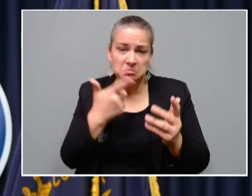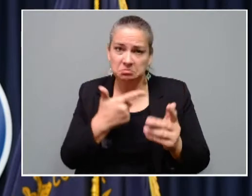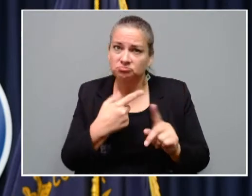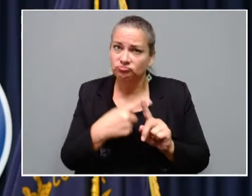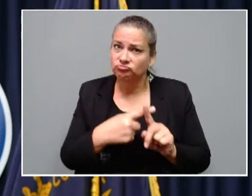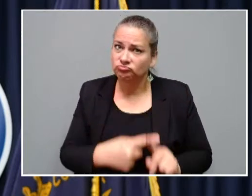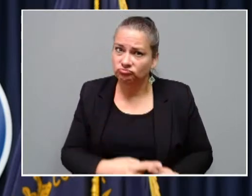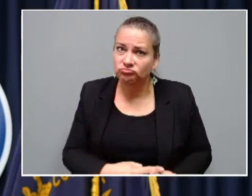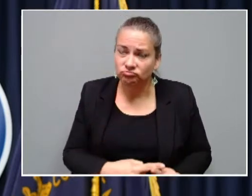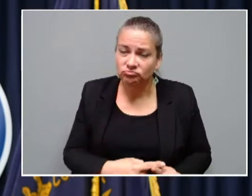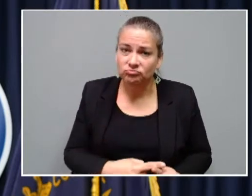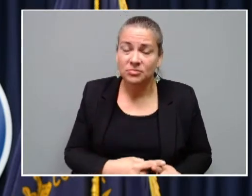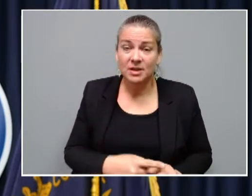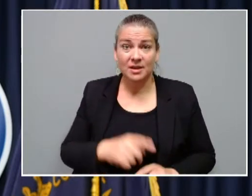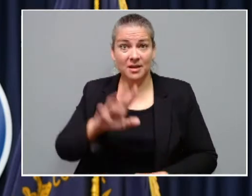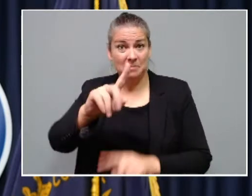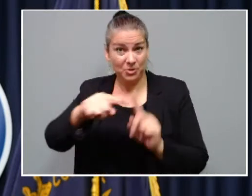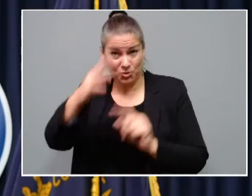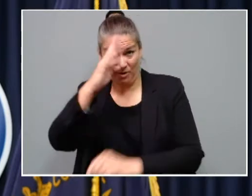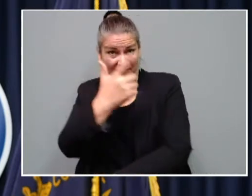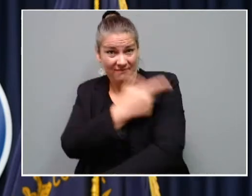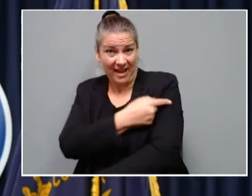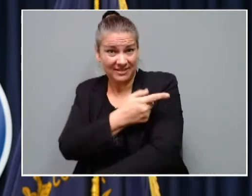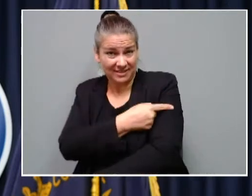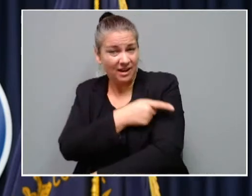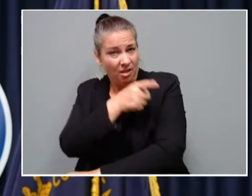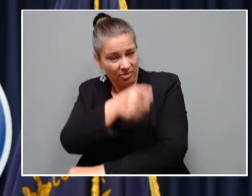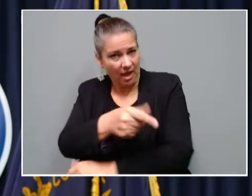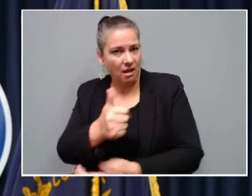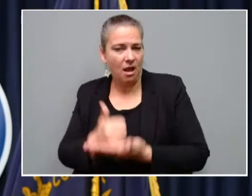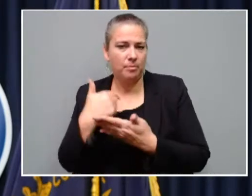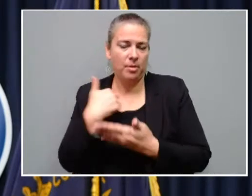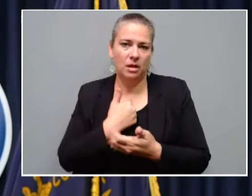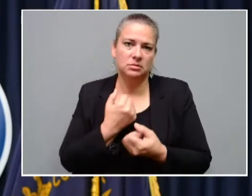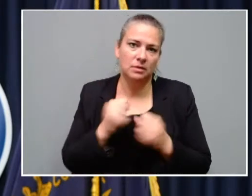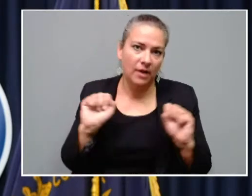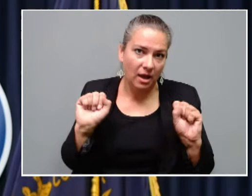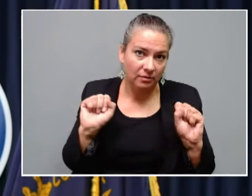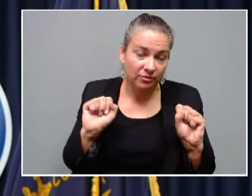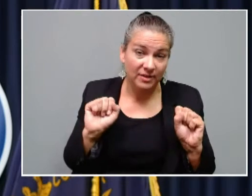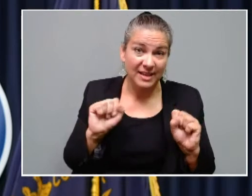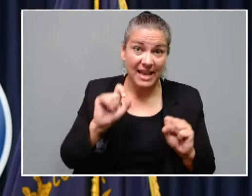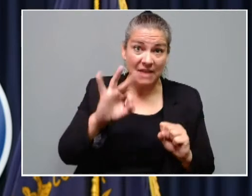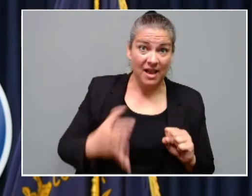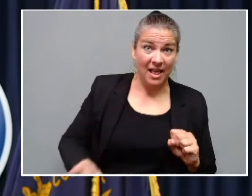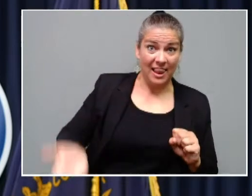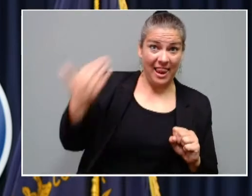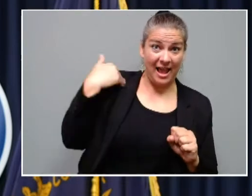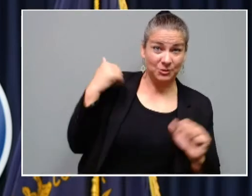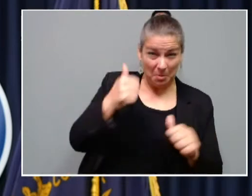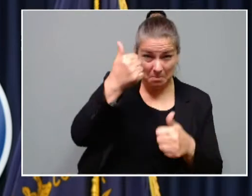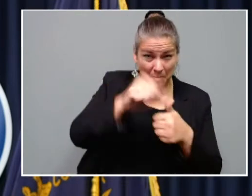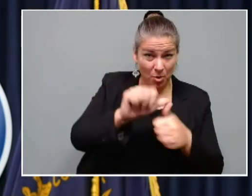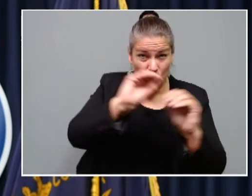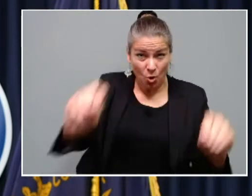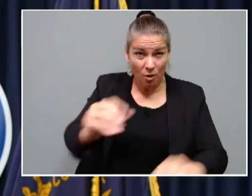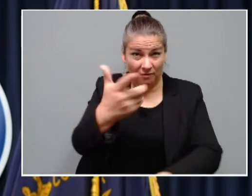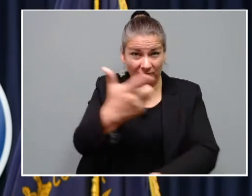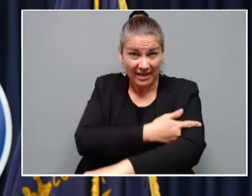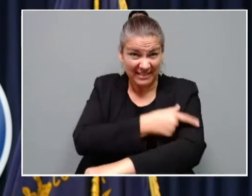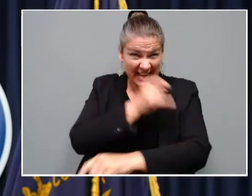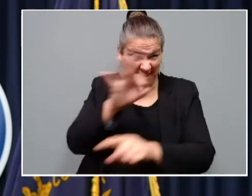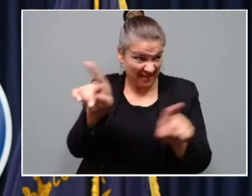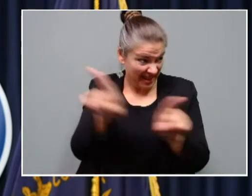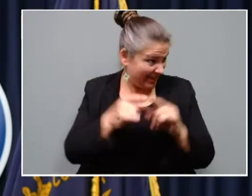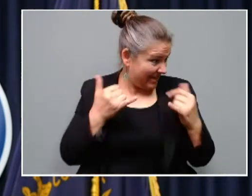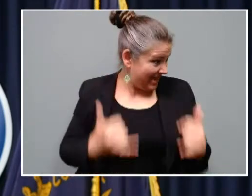remotely survivable. Had we had this surge last winter when we had no vaccines, we would have seen happen here